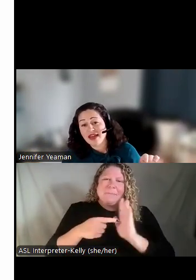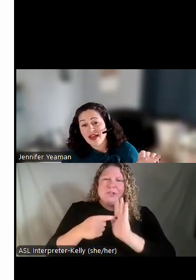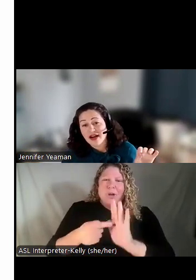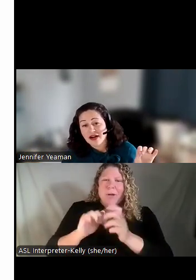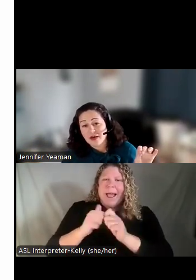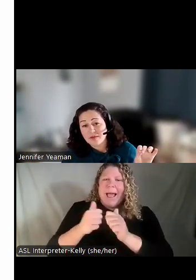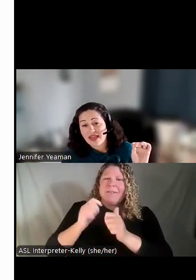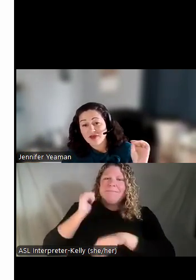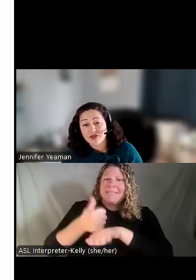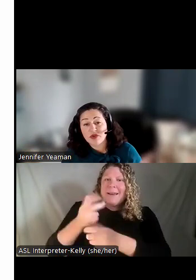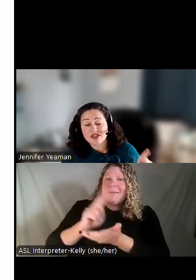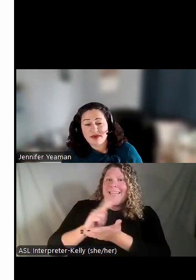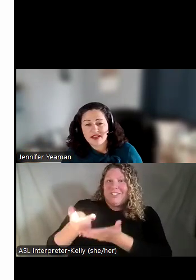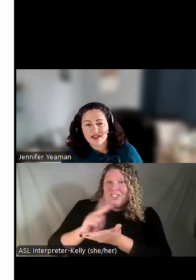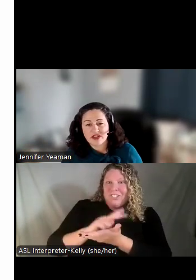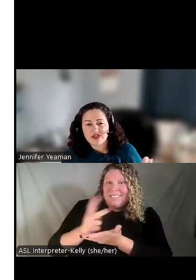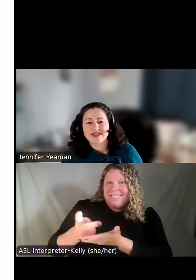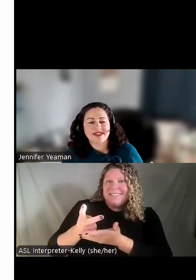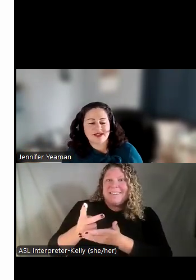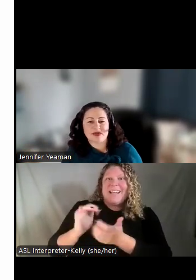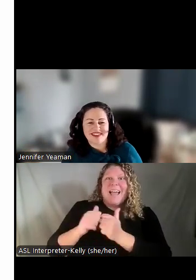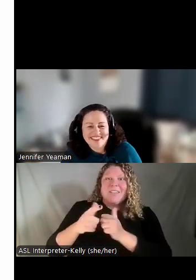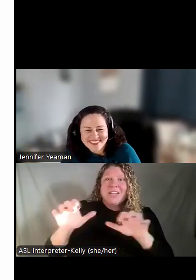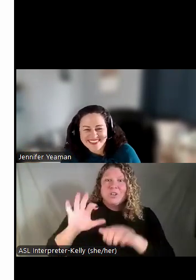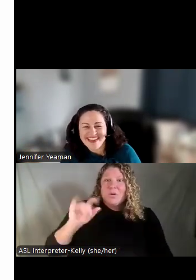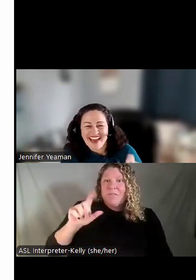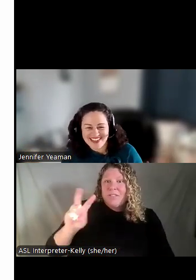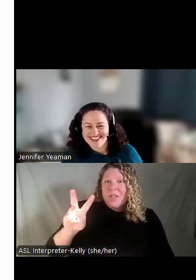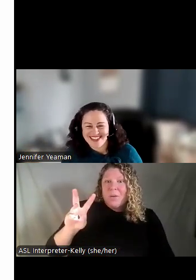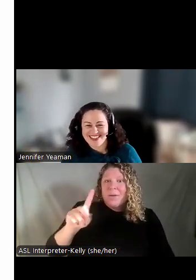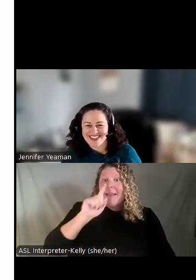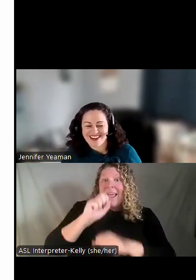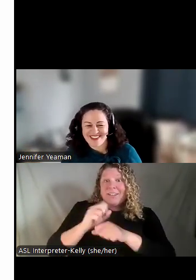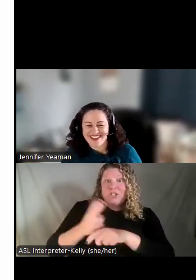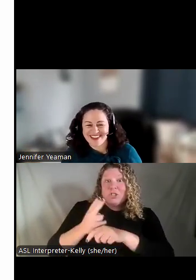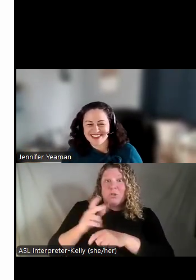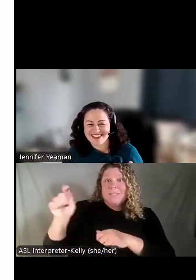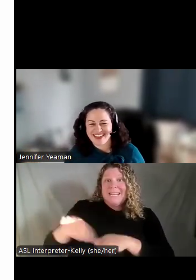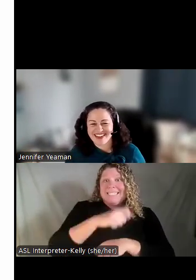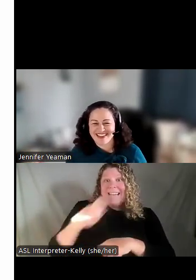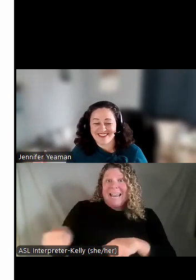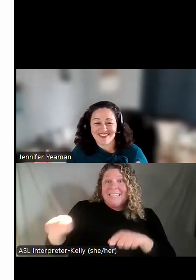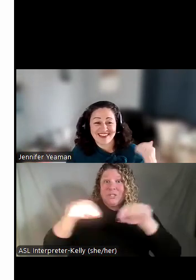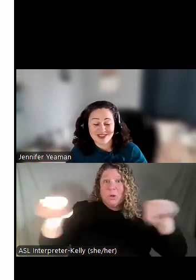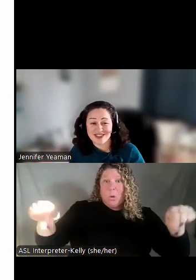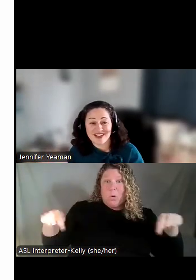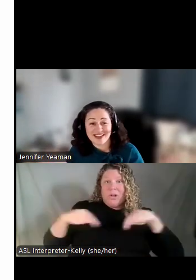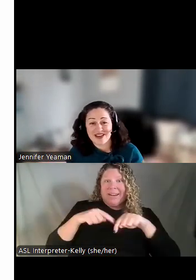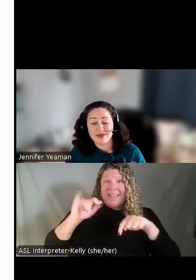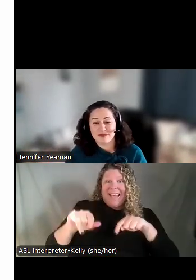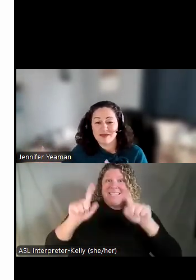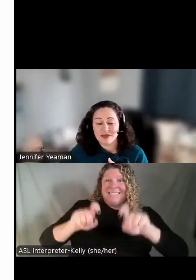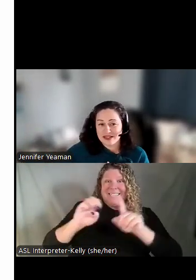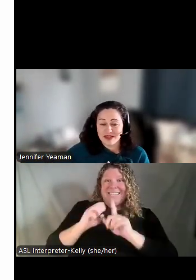up. And Flo was piloted using a tennis court as the testing environment. So again, this was a